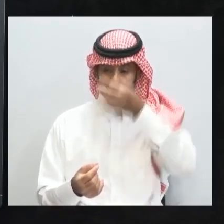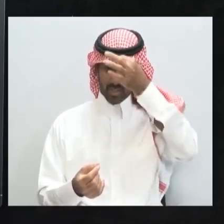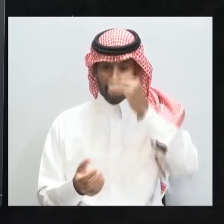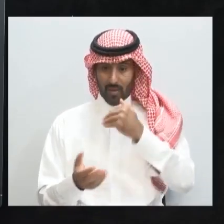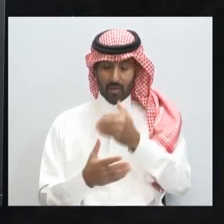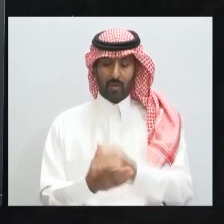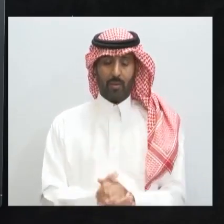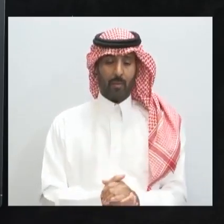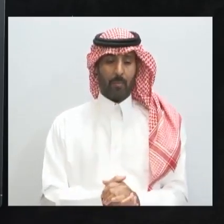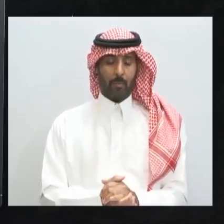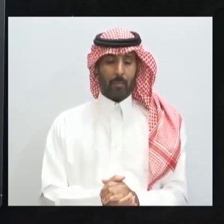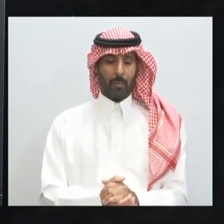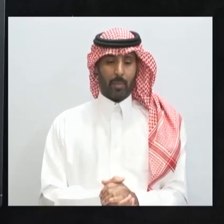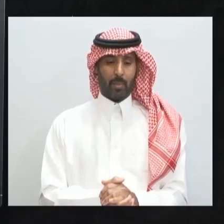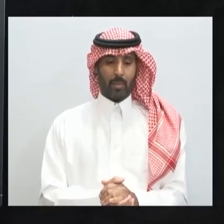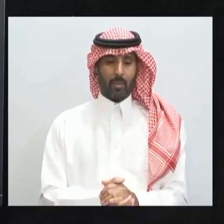adjective.